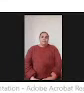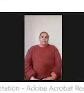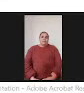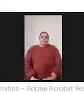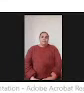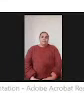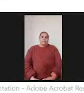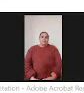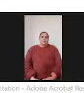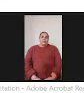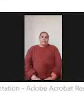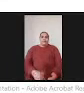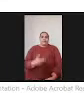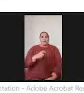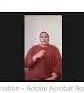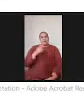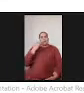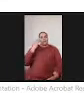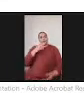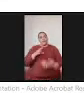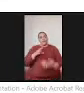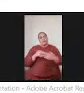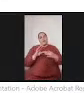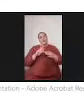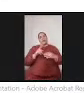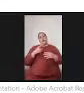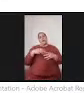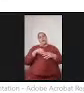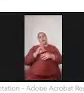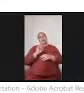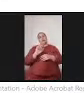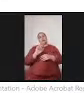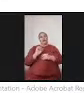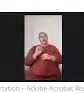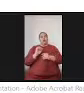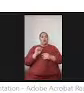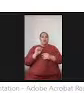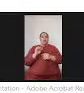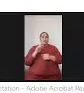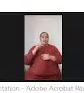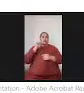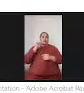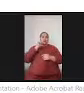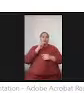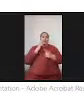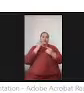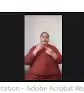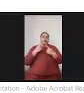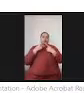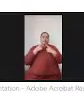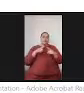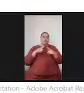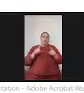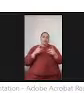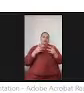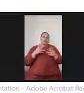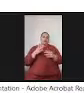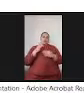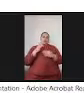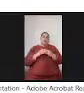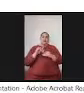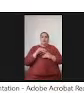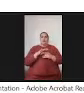Chair, good morning, Chair and members. Just with regards to the first quarter financial statements of IOM as at the end of